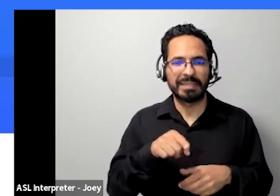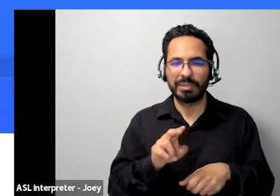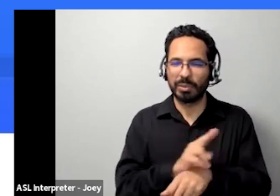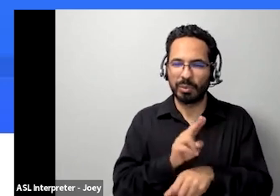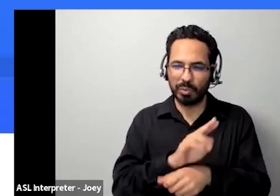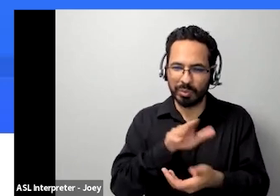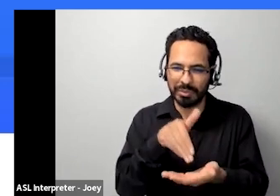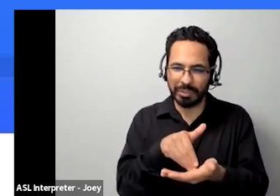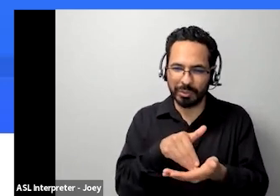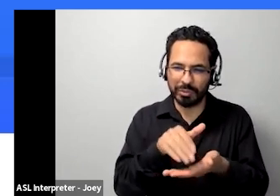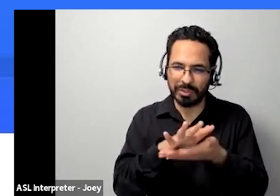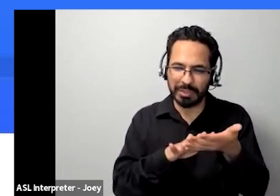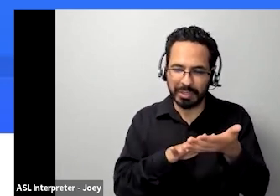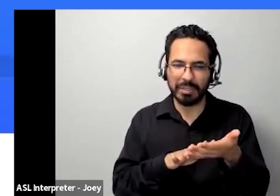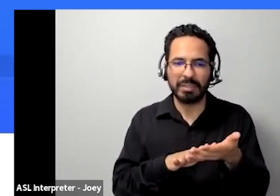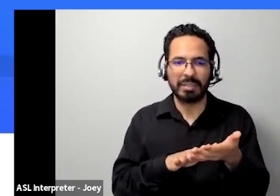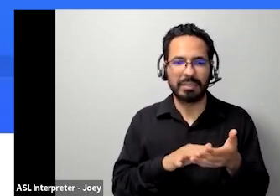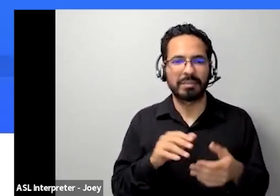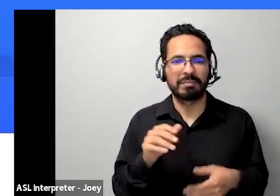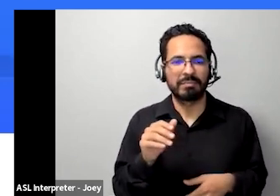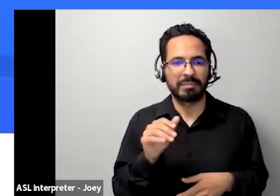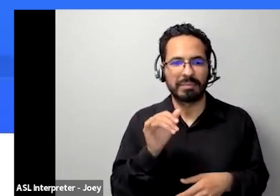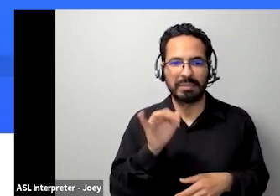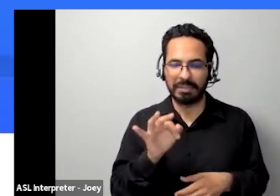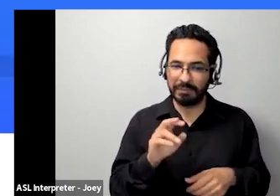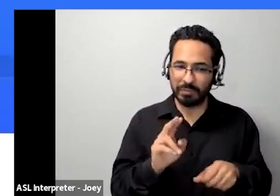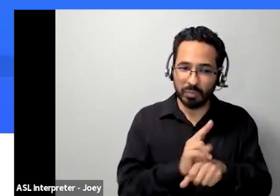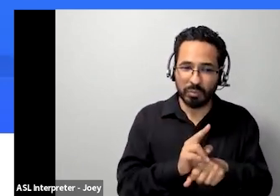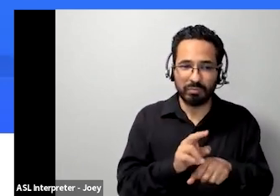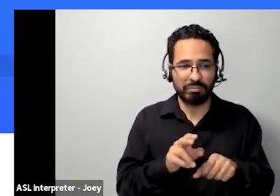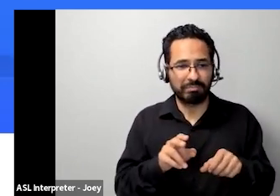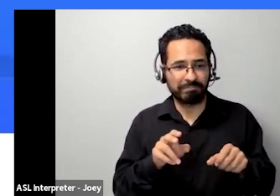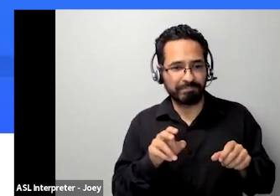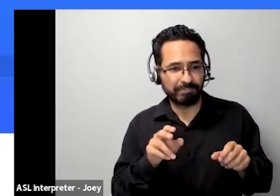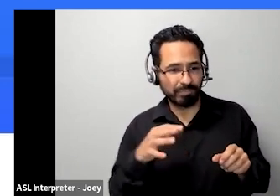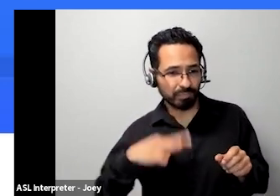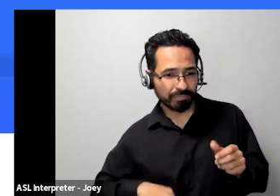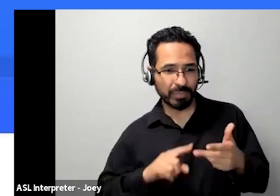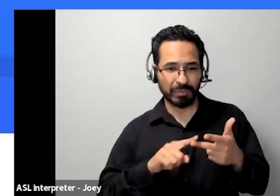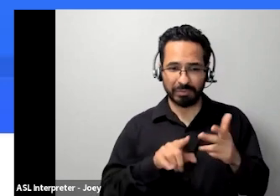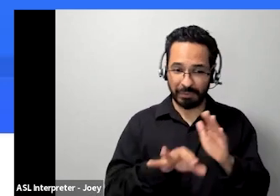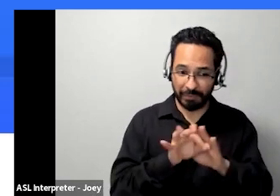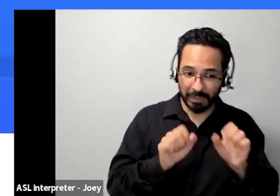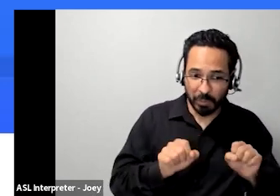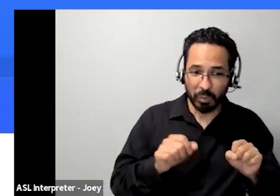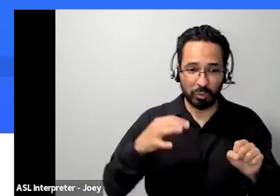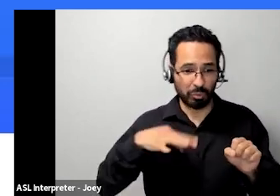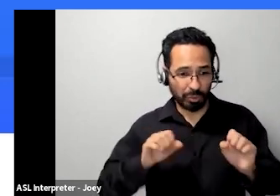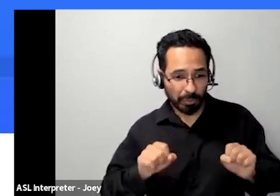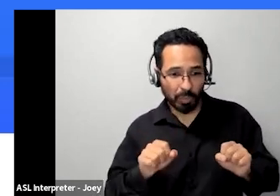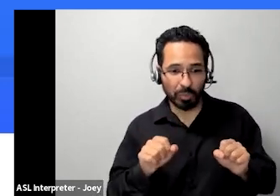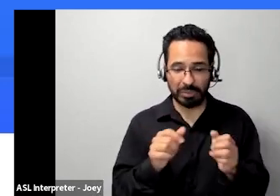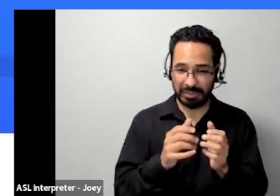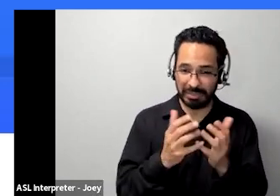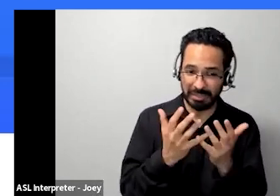useful and usable and findable and credible, desirable, and accessible. And so this is part of a broader depth of knowledge